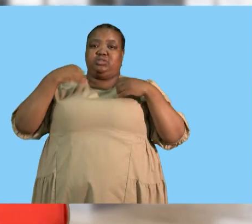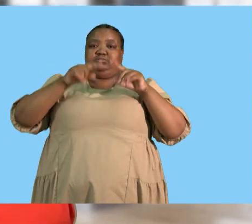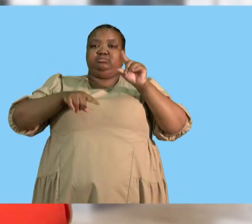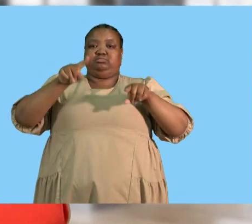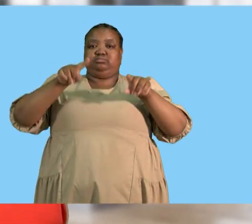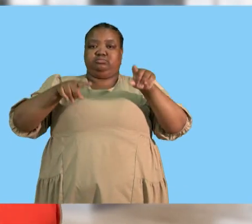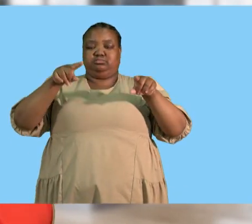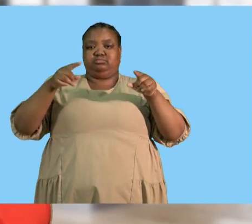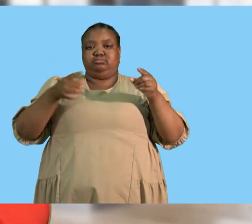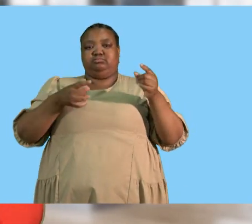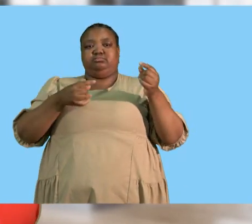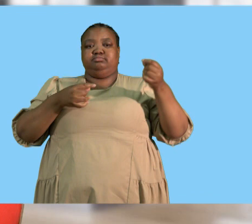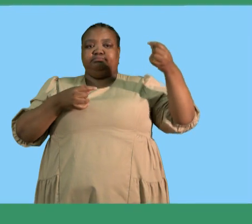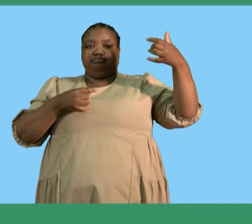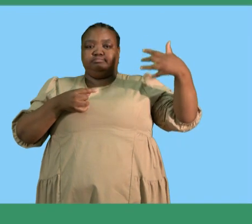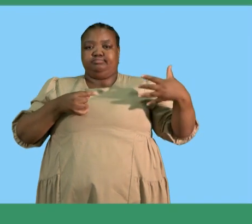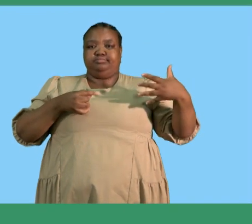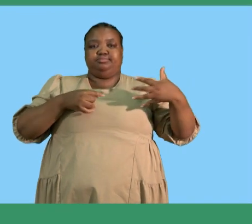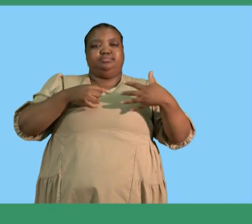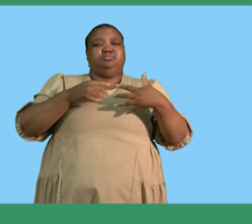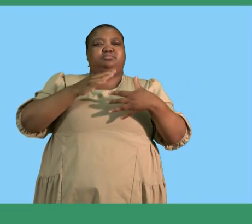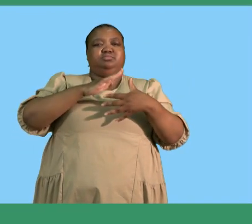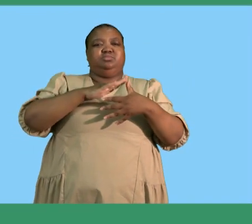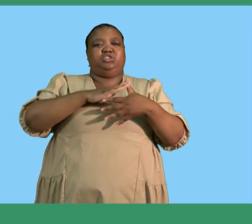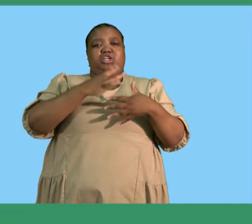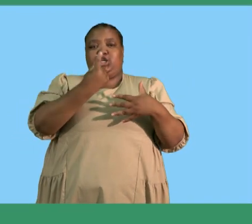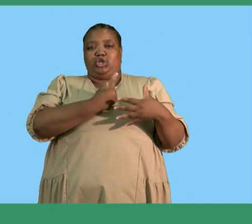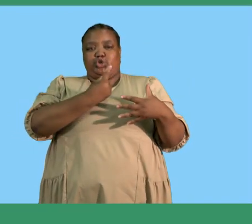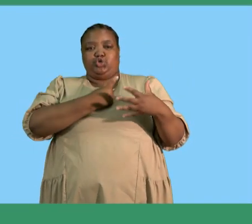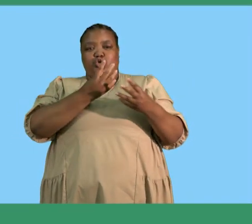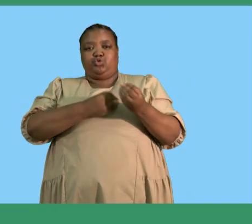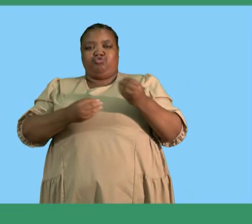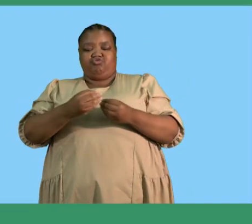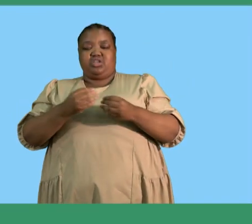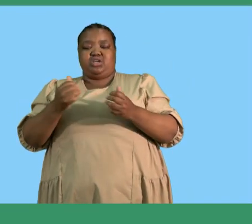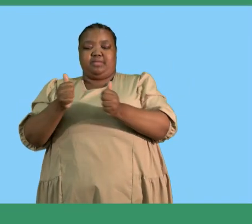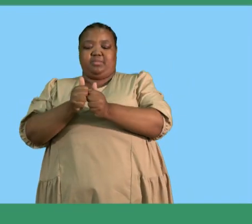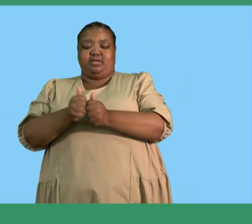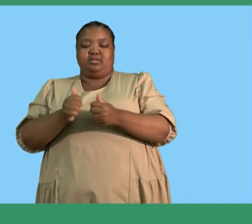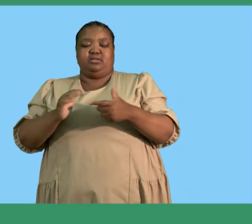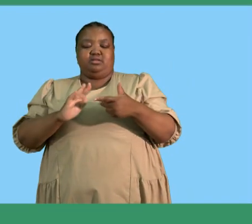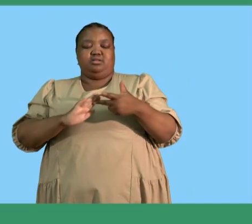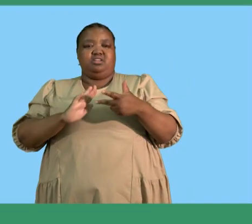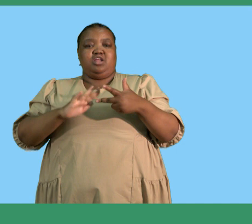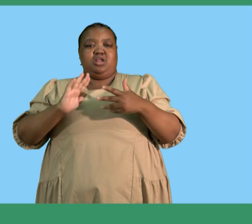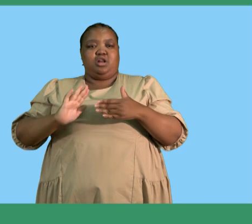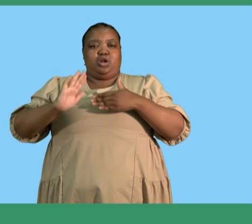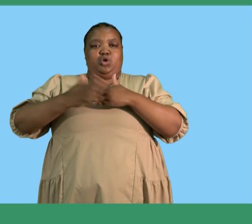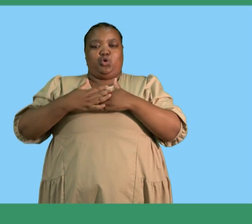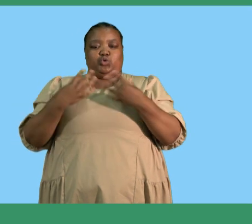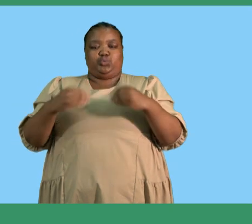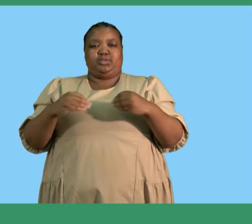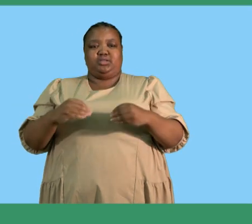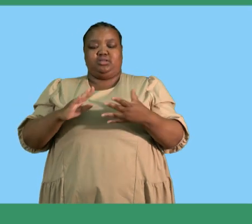of ownership that we are referring to. We have a sole trader, a partnership, a close